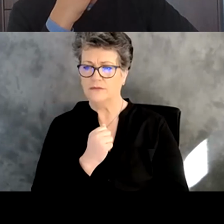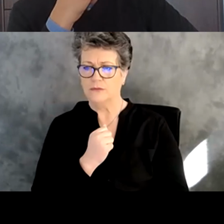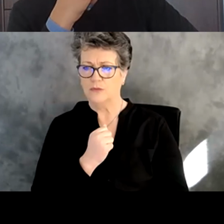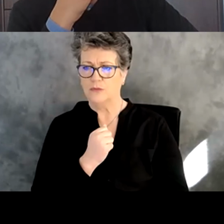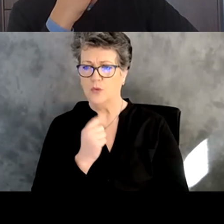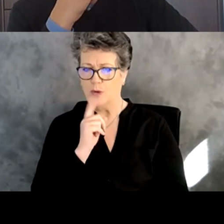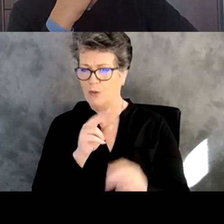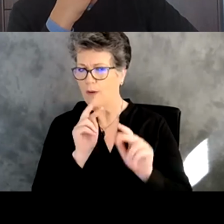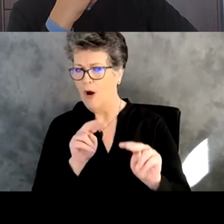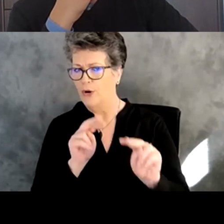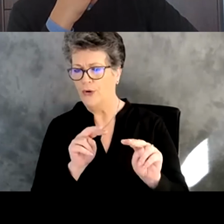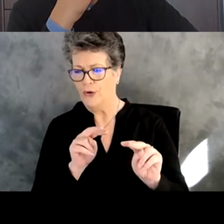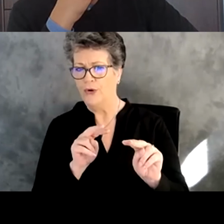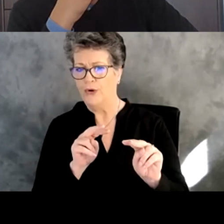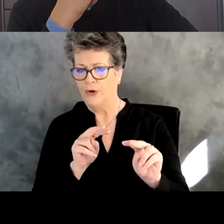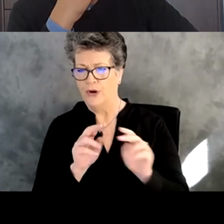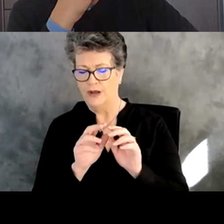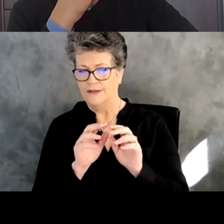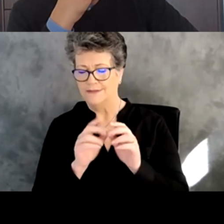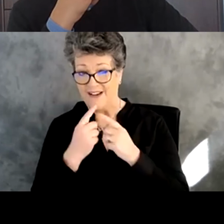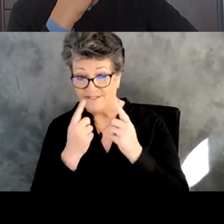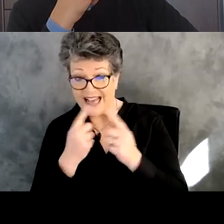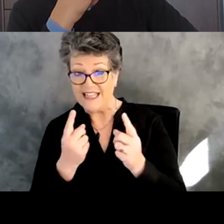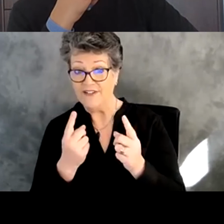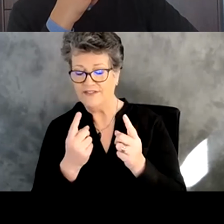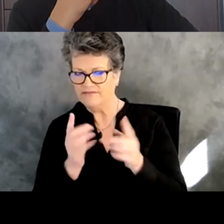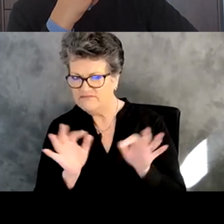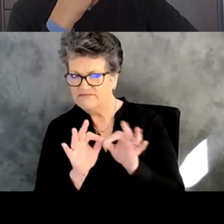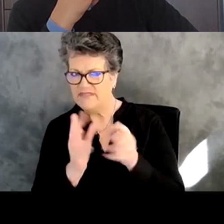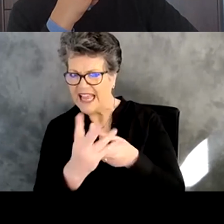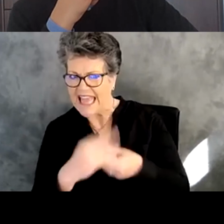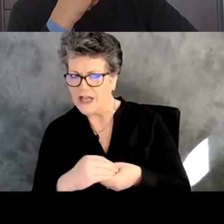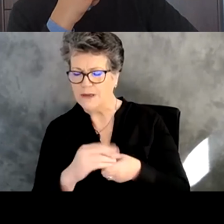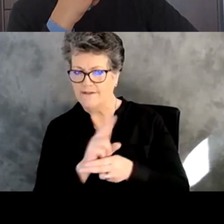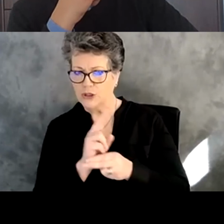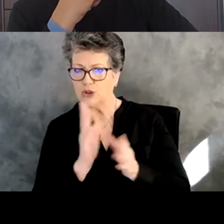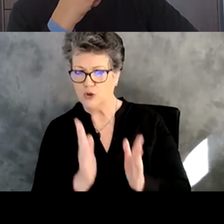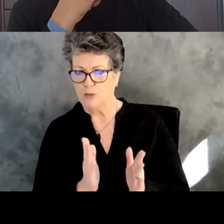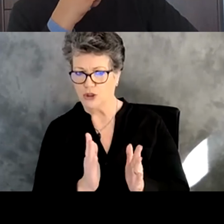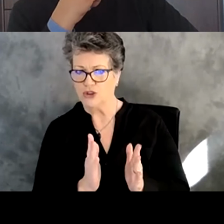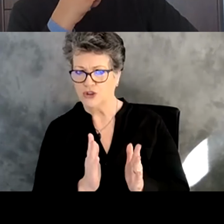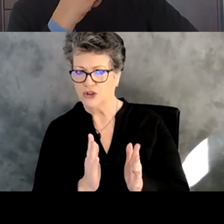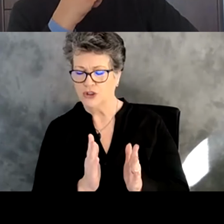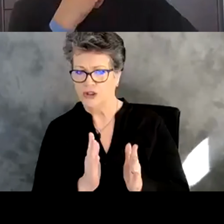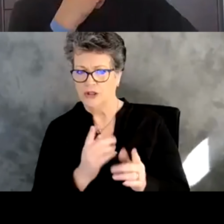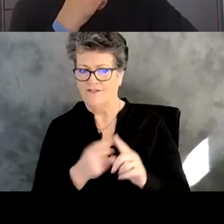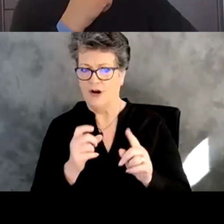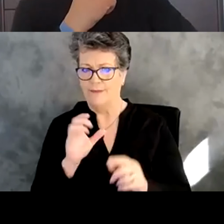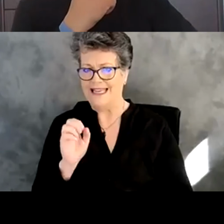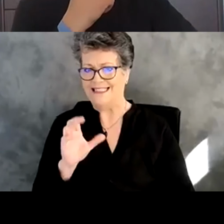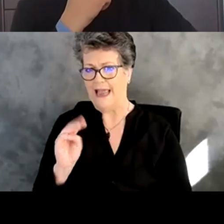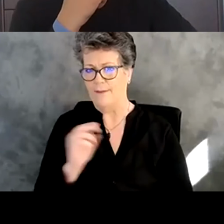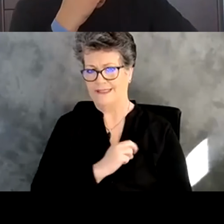going to monitor how effective and meaningful the engagement of consumers is by ECM